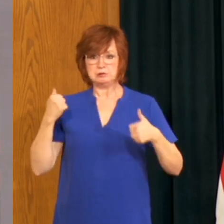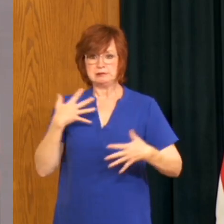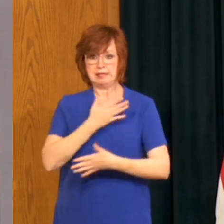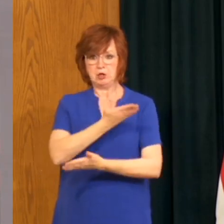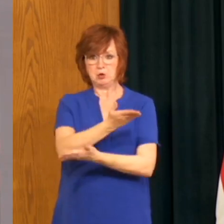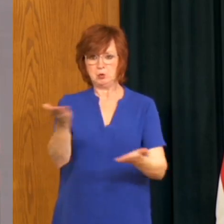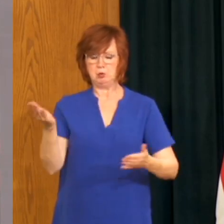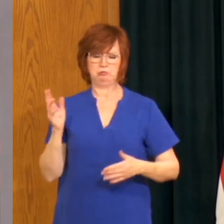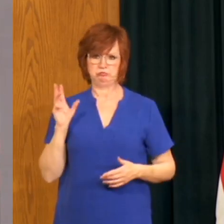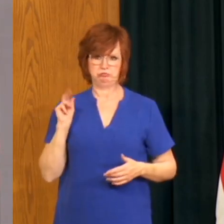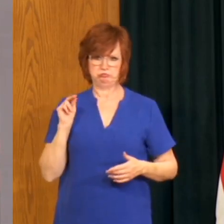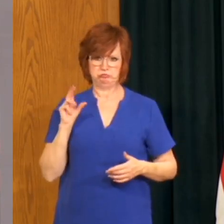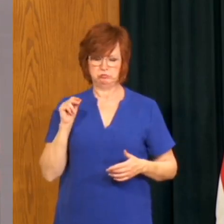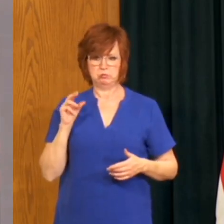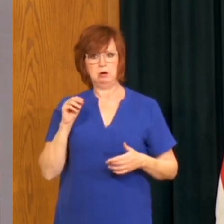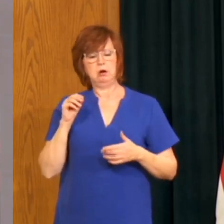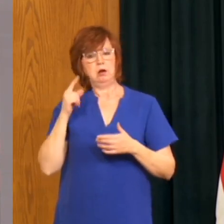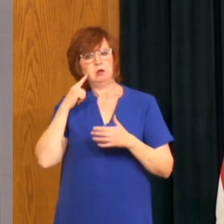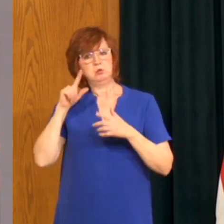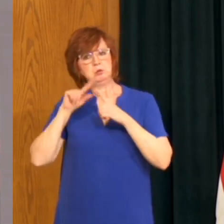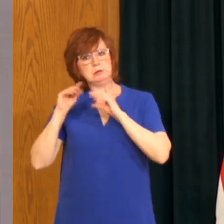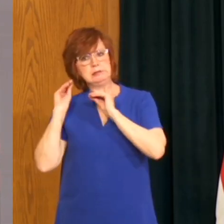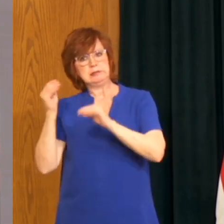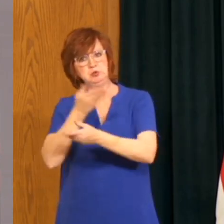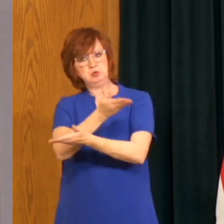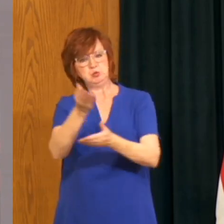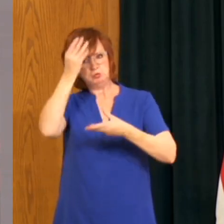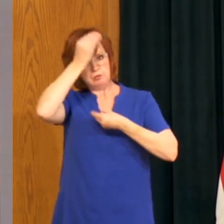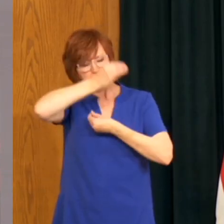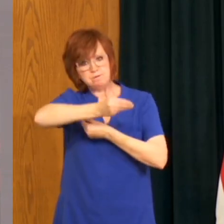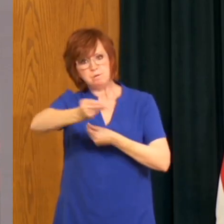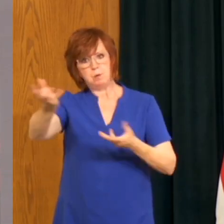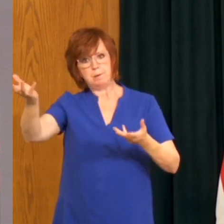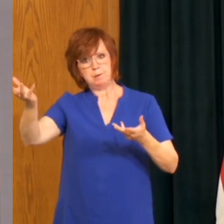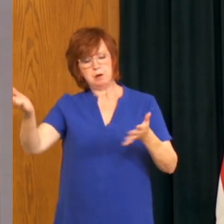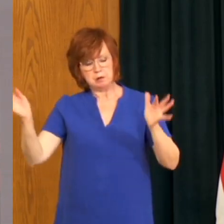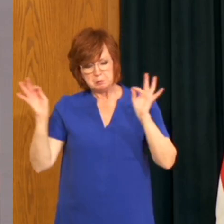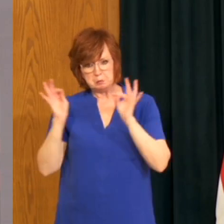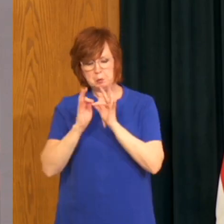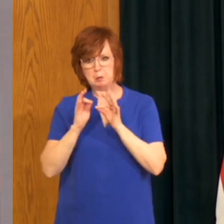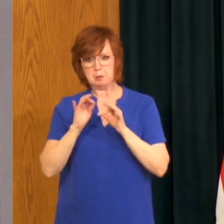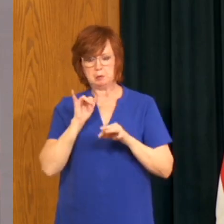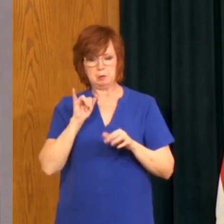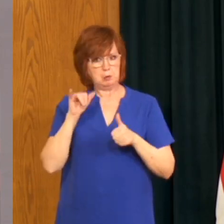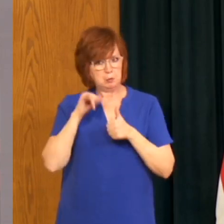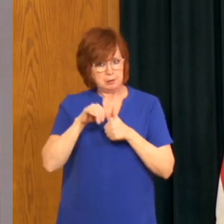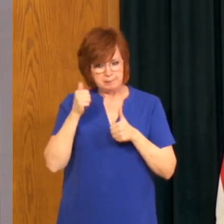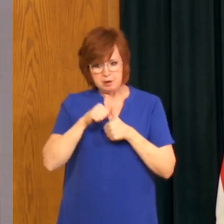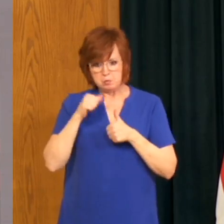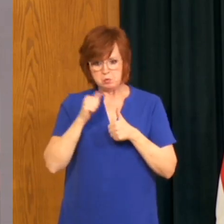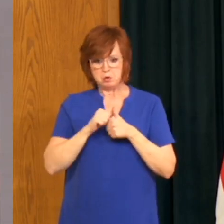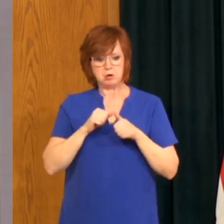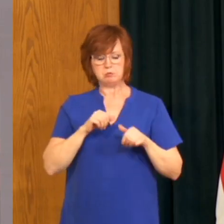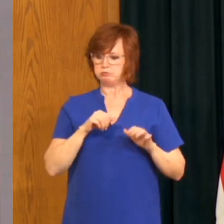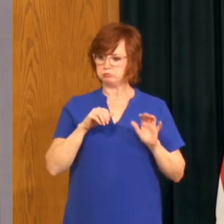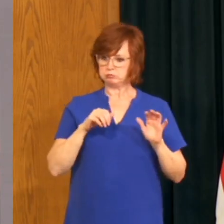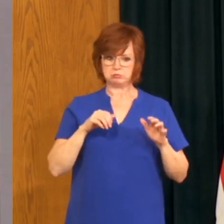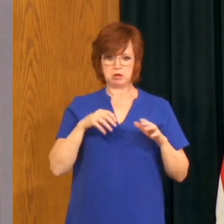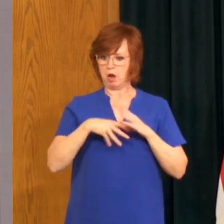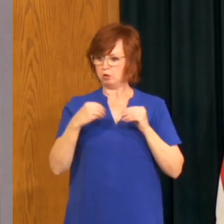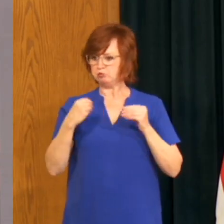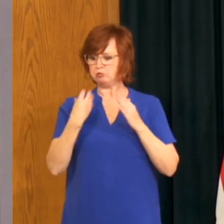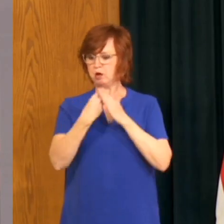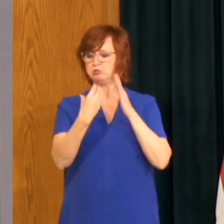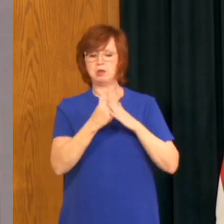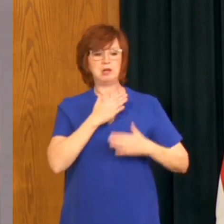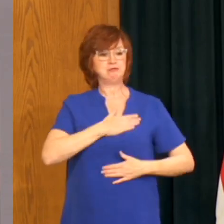is just meant for all of us to understand that as we go about, enjoying the outdoors, engaging in business